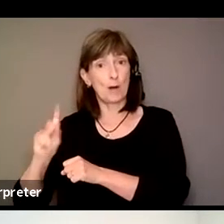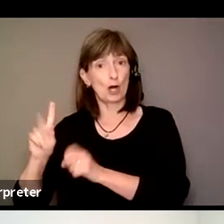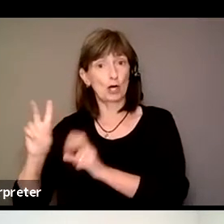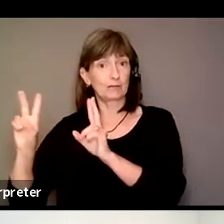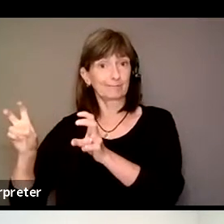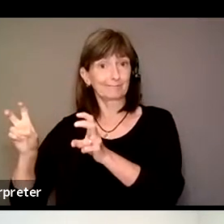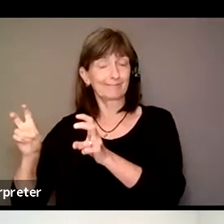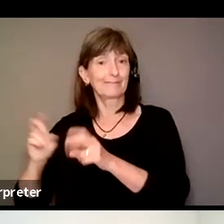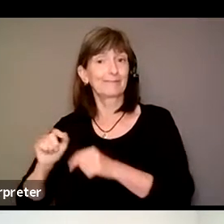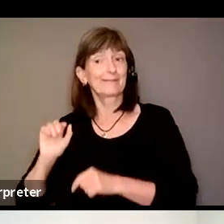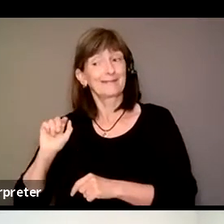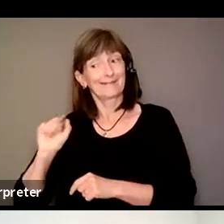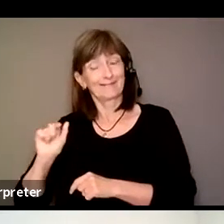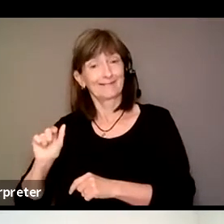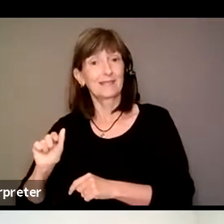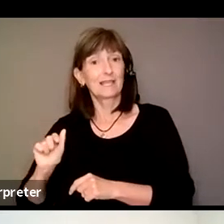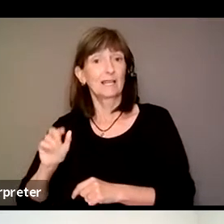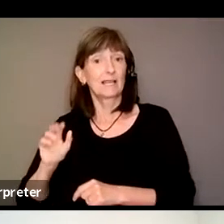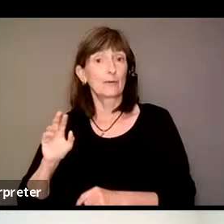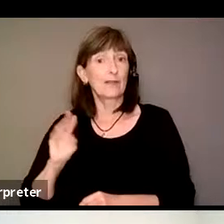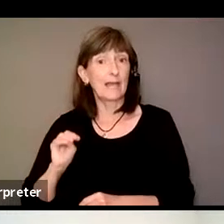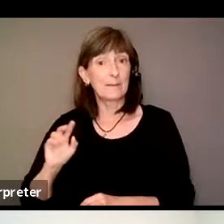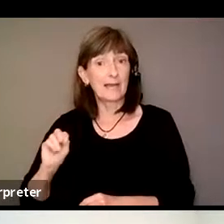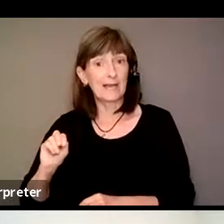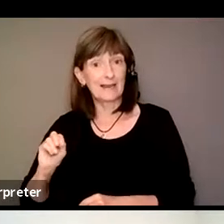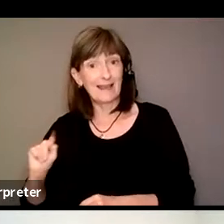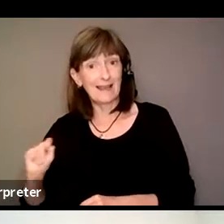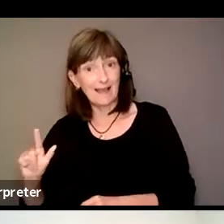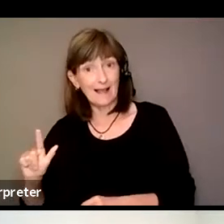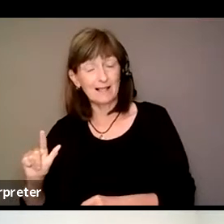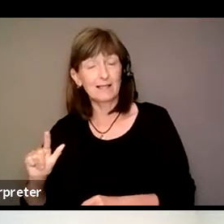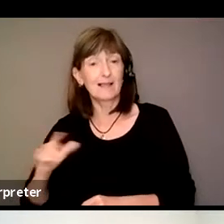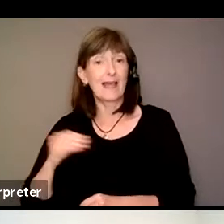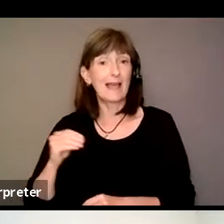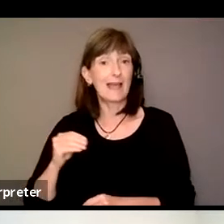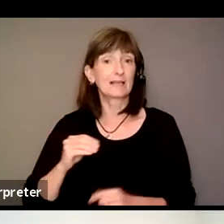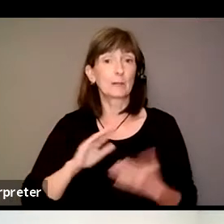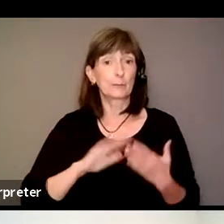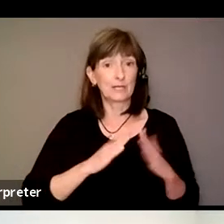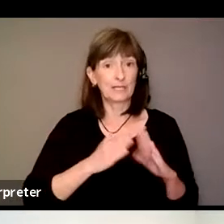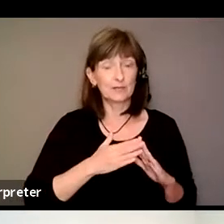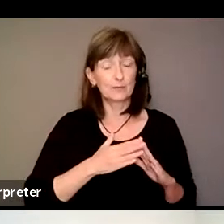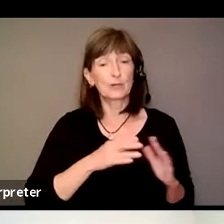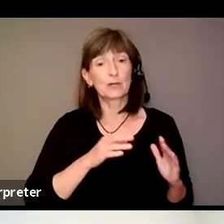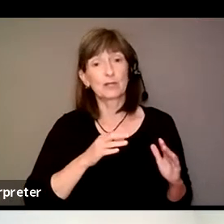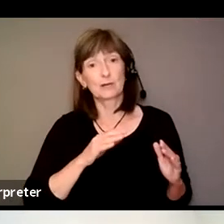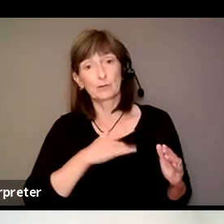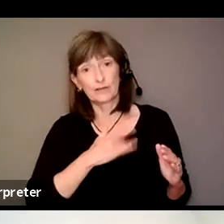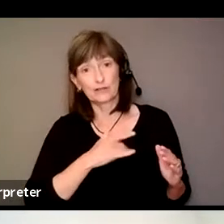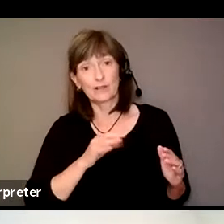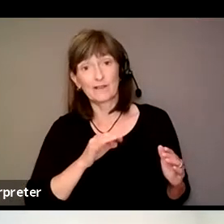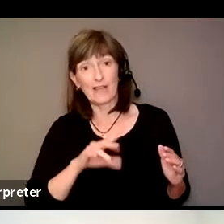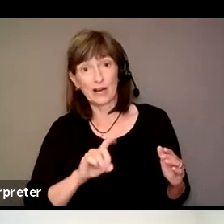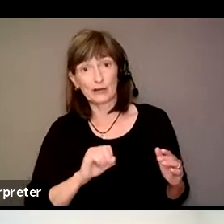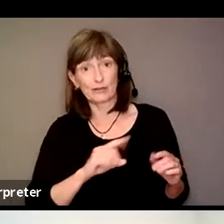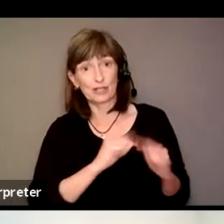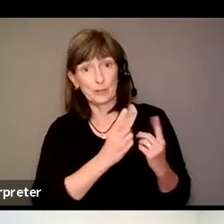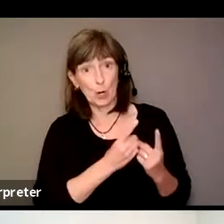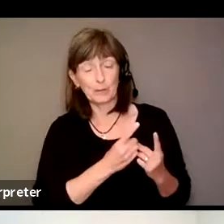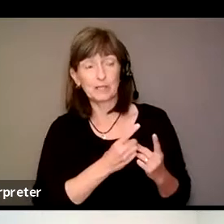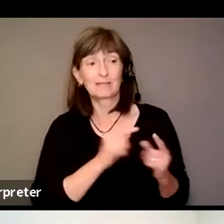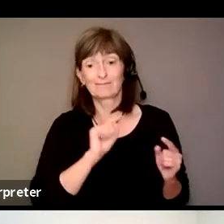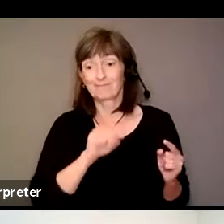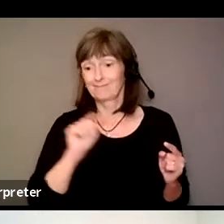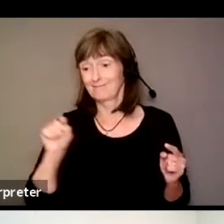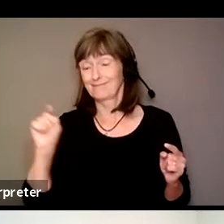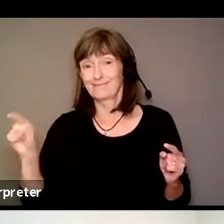Initiative with MNL and with the Department of Municipal and Provincial Affairs is designed to aid